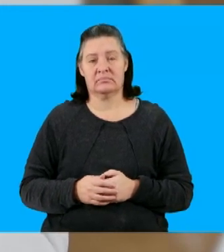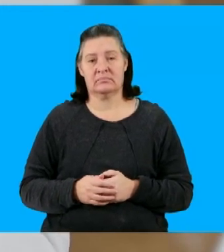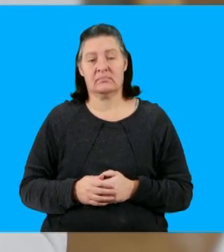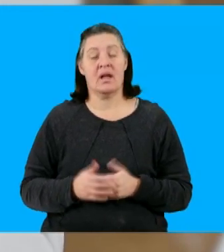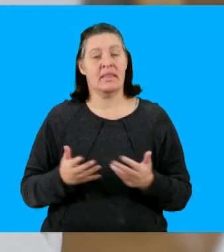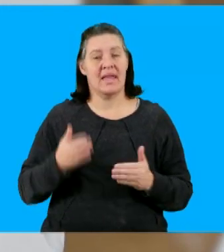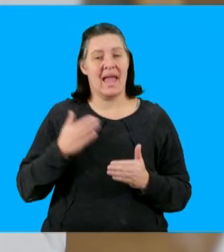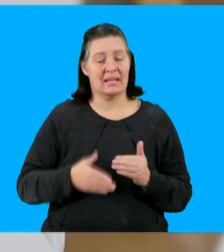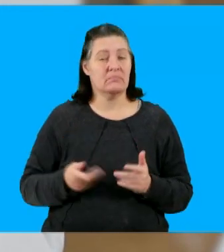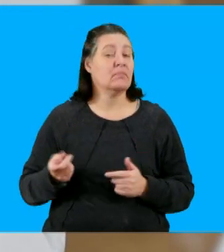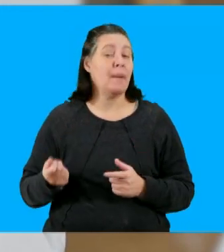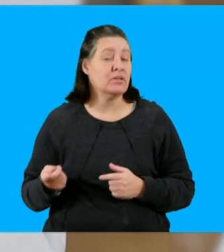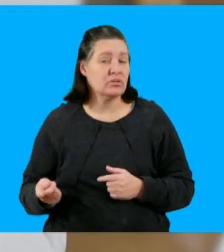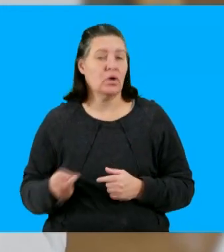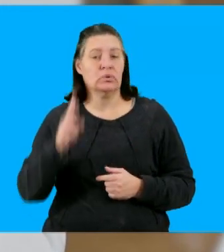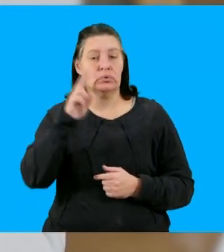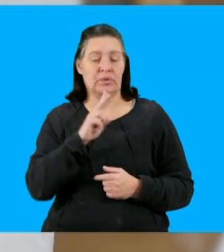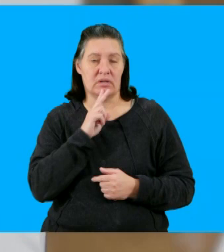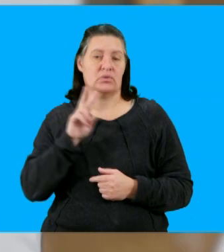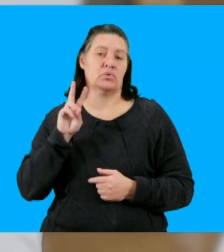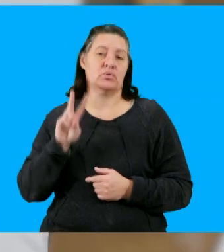2,070 Rand. And therefore, I got a total of